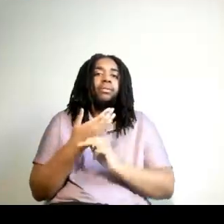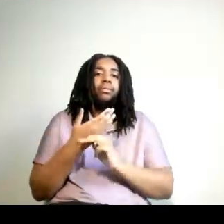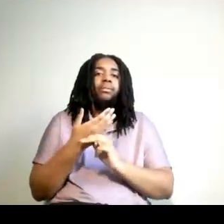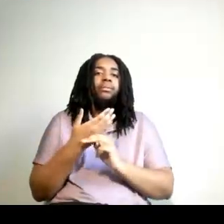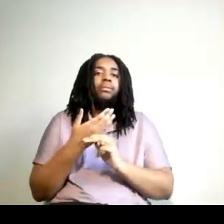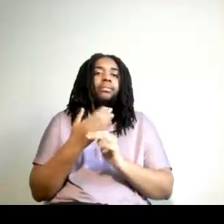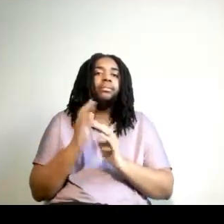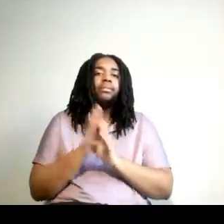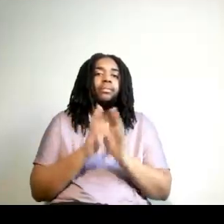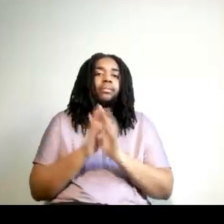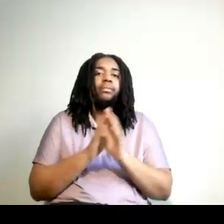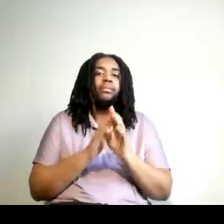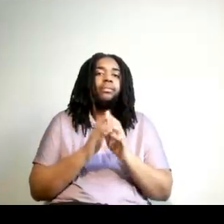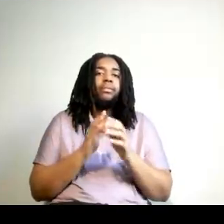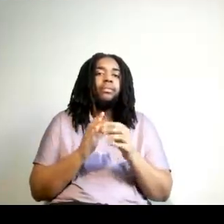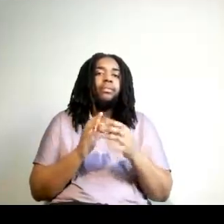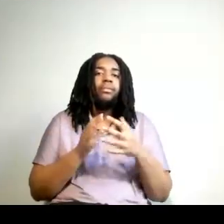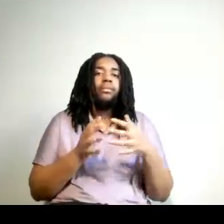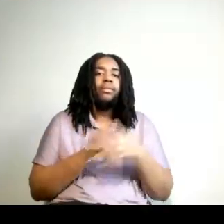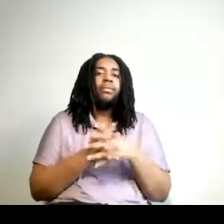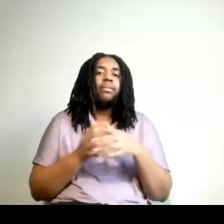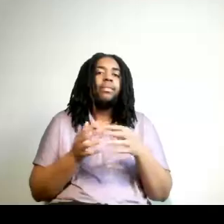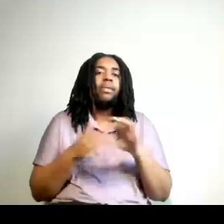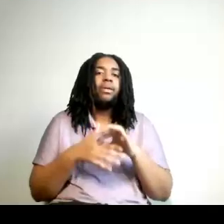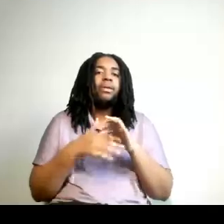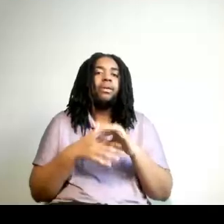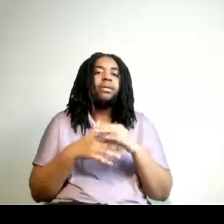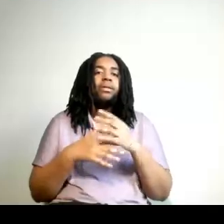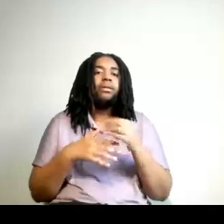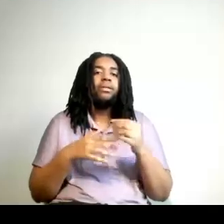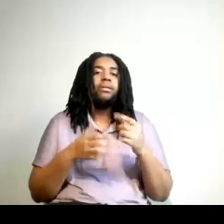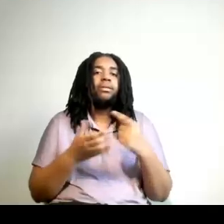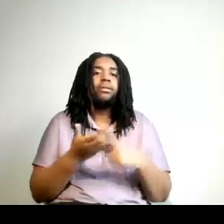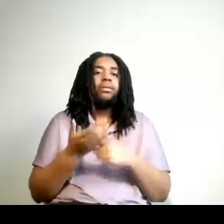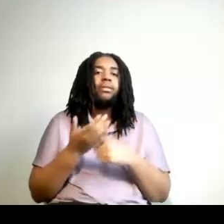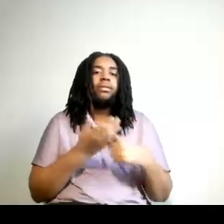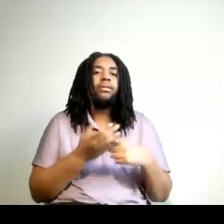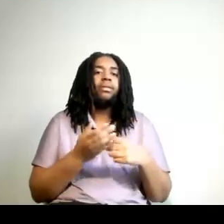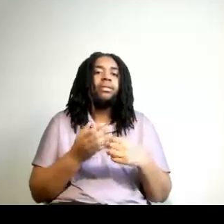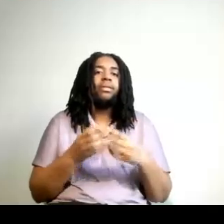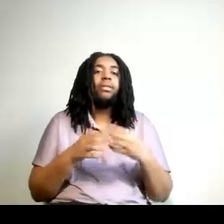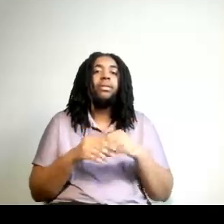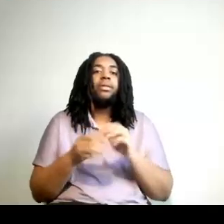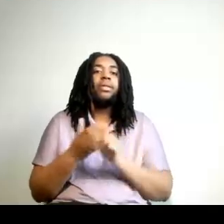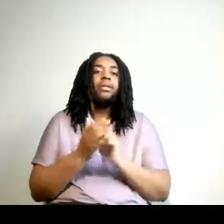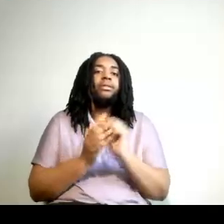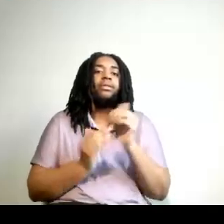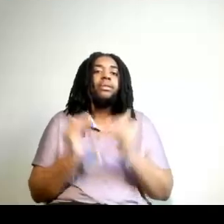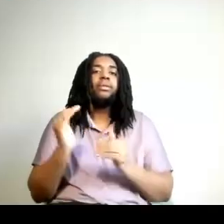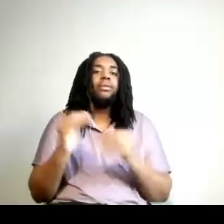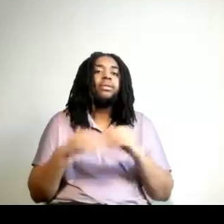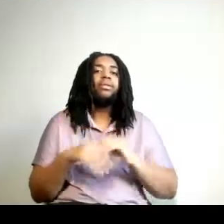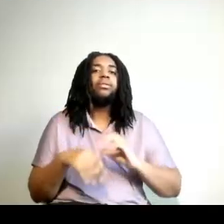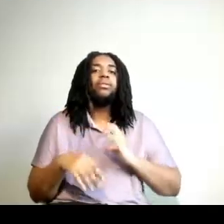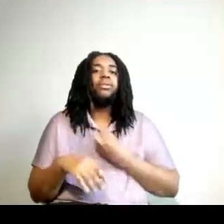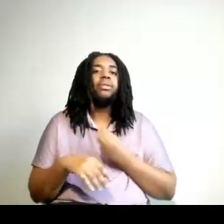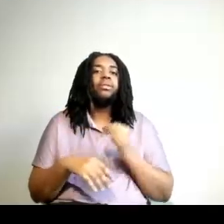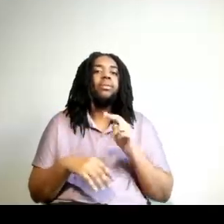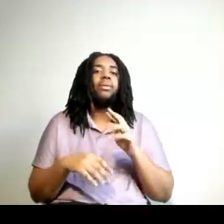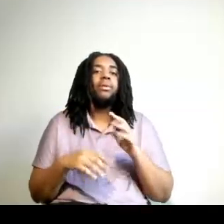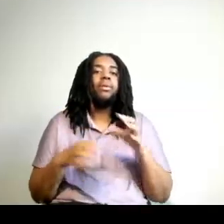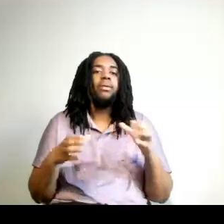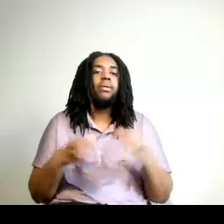content and discussions which include cancer disparities in the trans non-binary population, and then to pilot